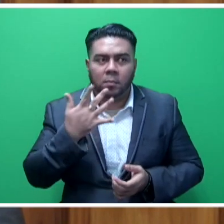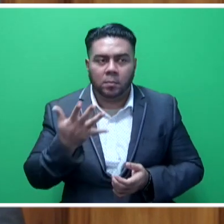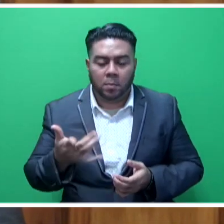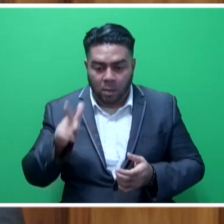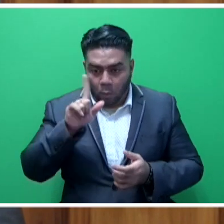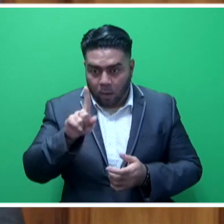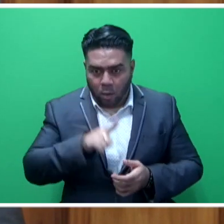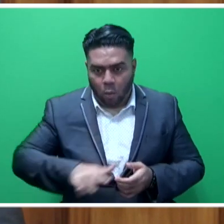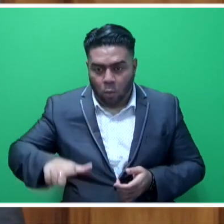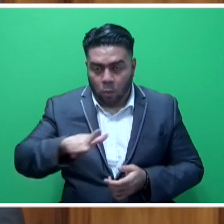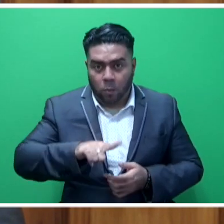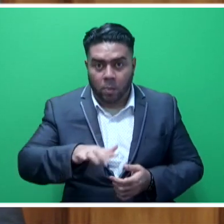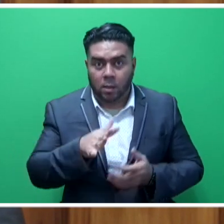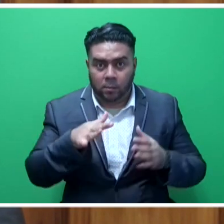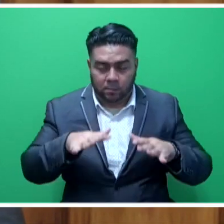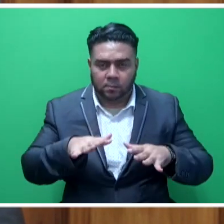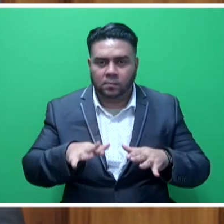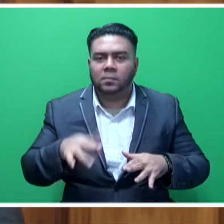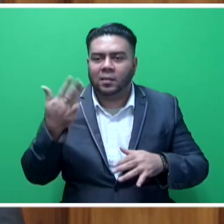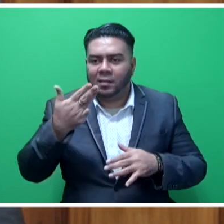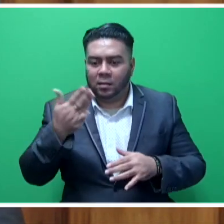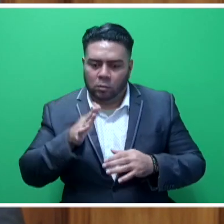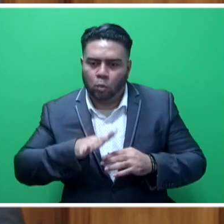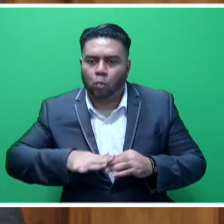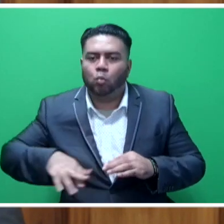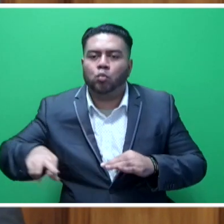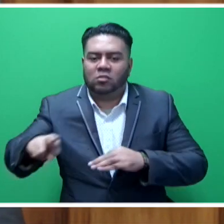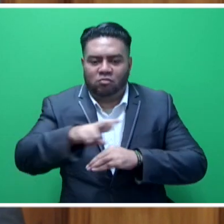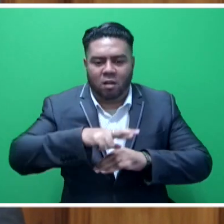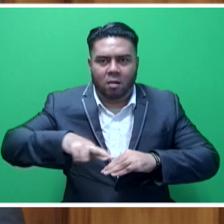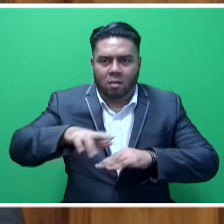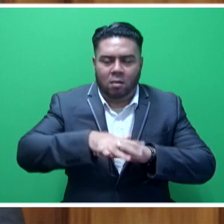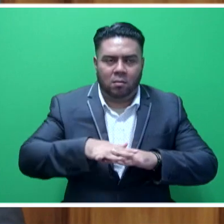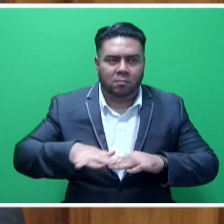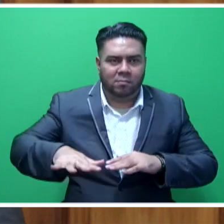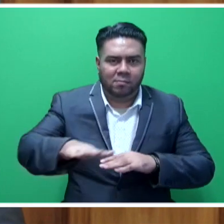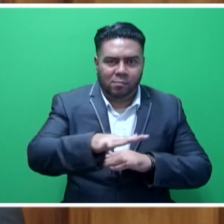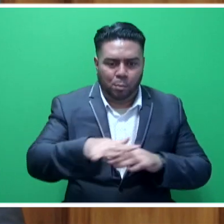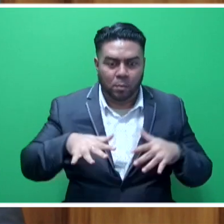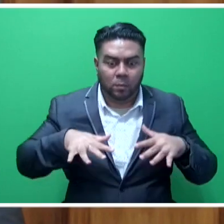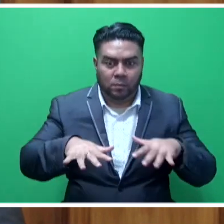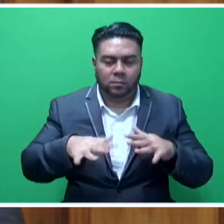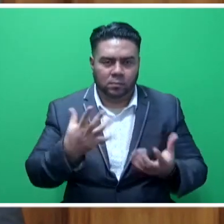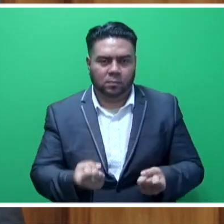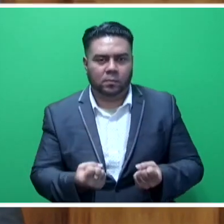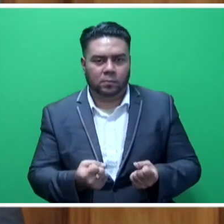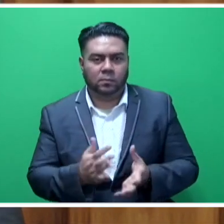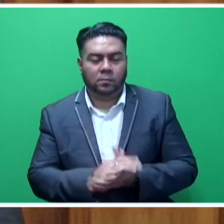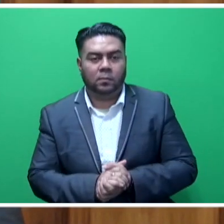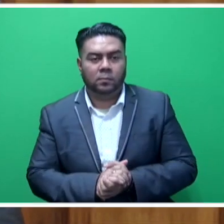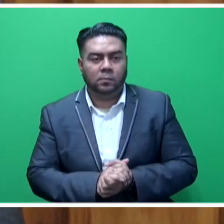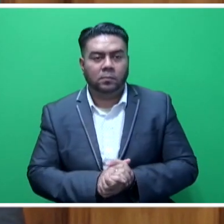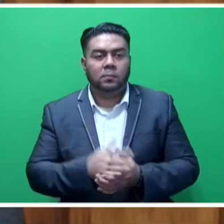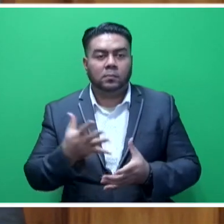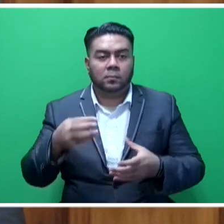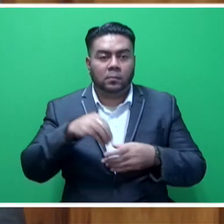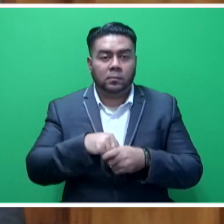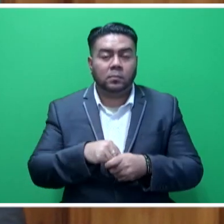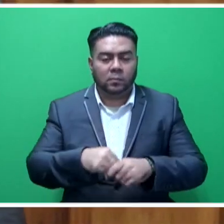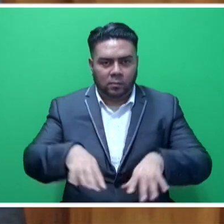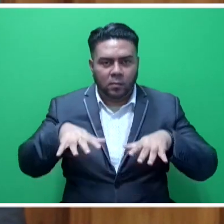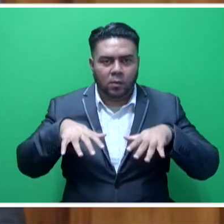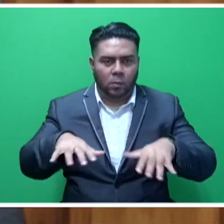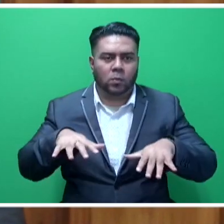local, and about 19 regional. So the whole tsunami warning system is geared towards